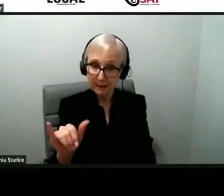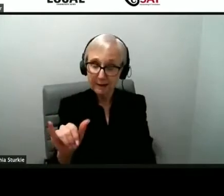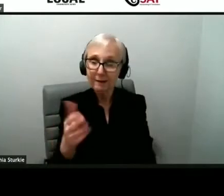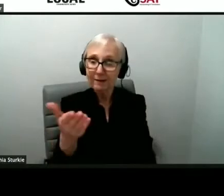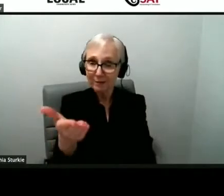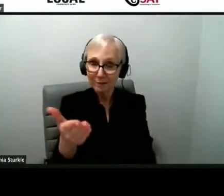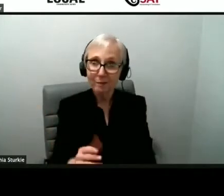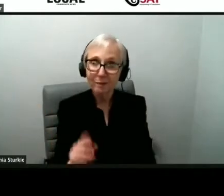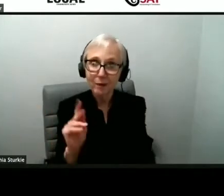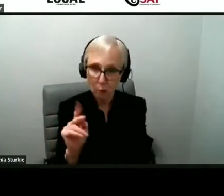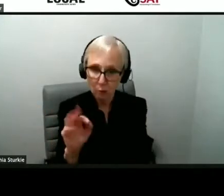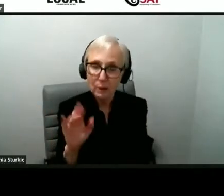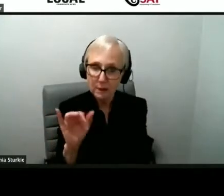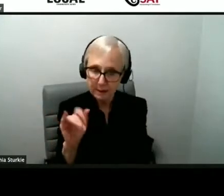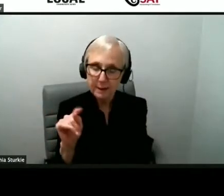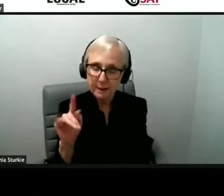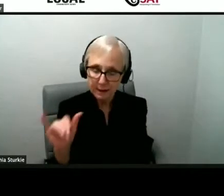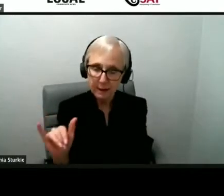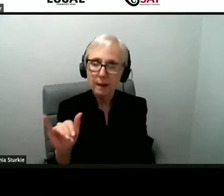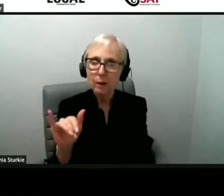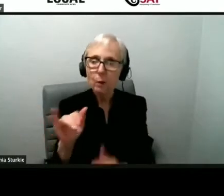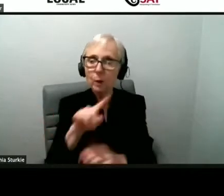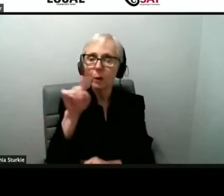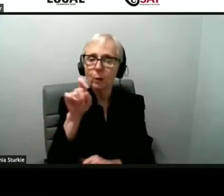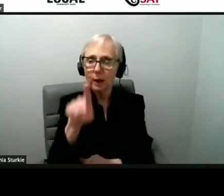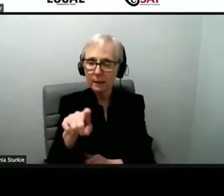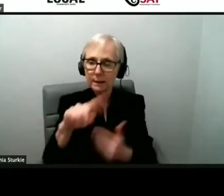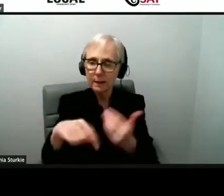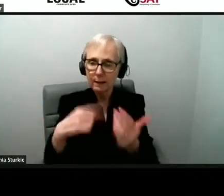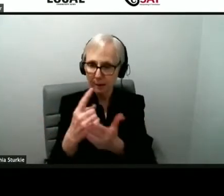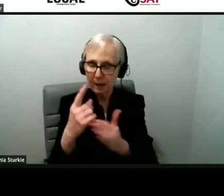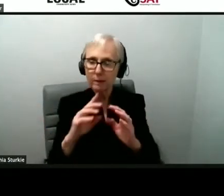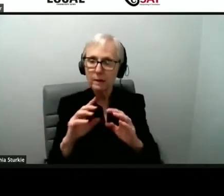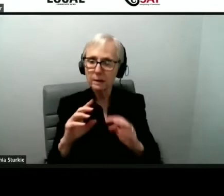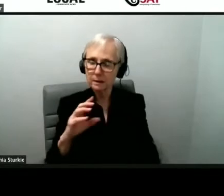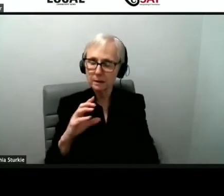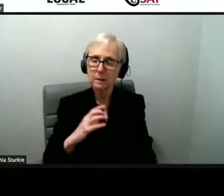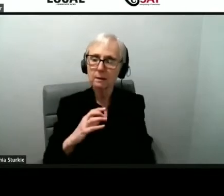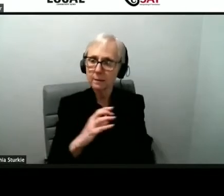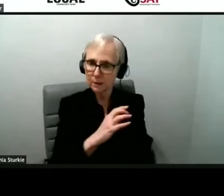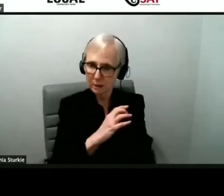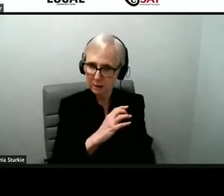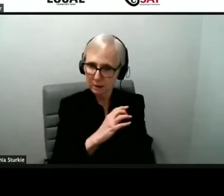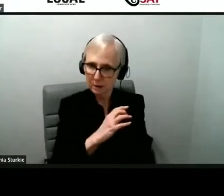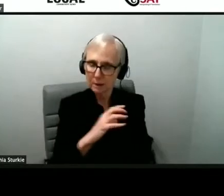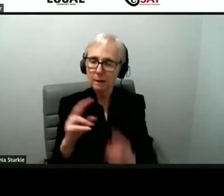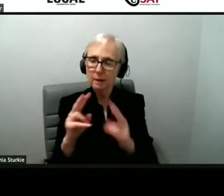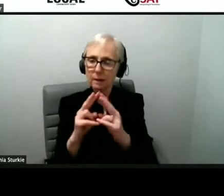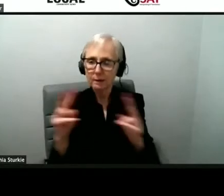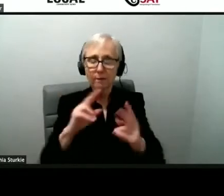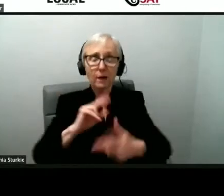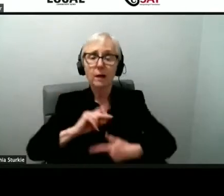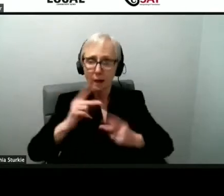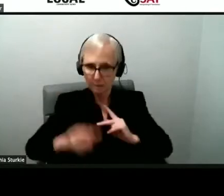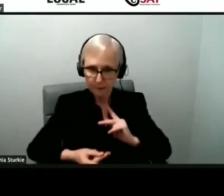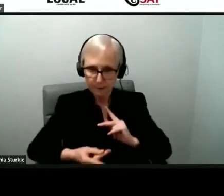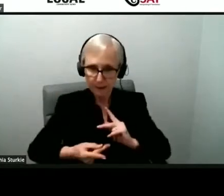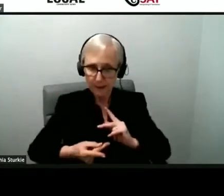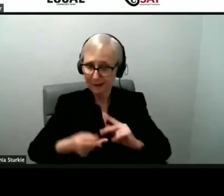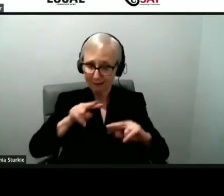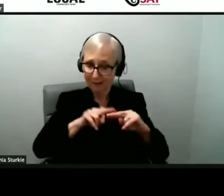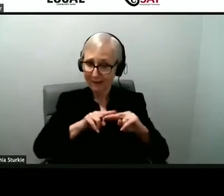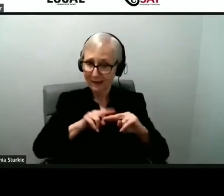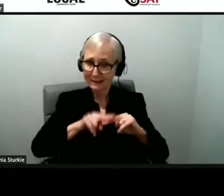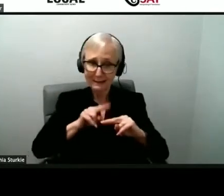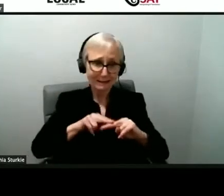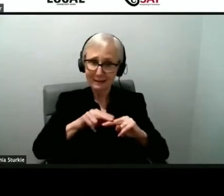Thank you. So when you were asking about this commission, I mean, it is very upsetting that this seat would